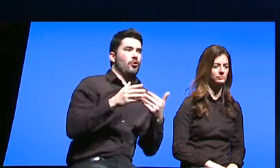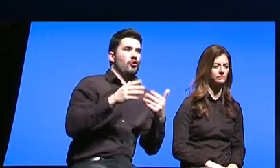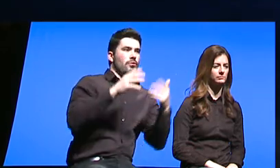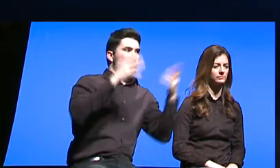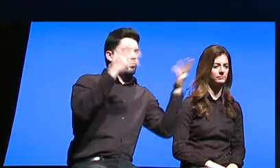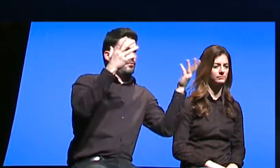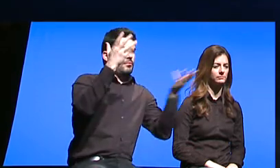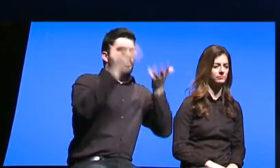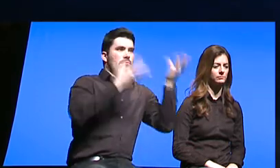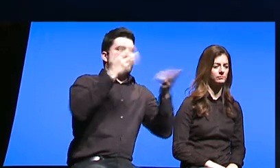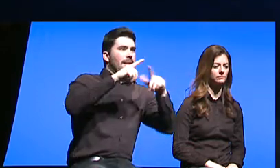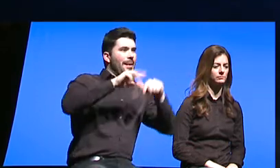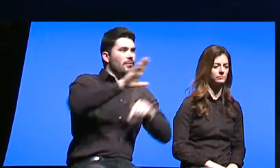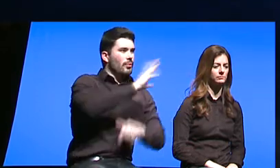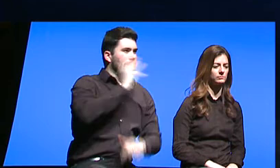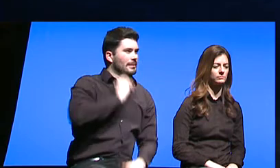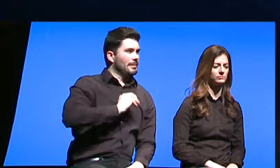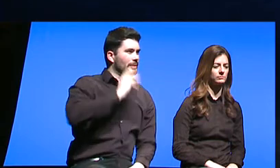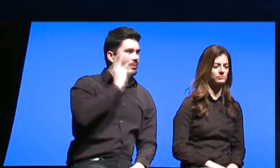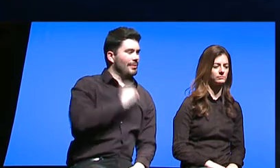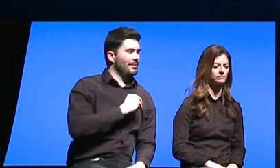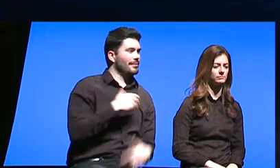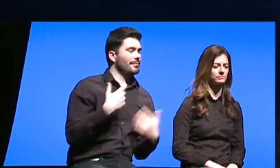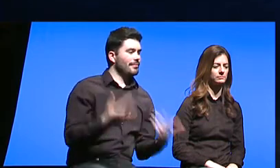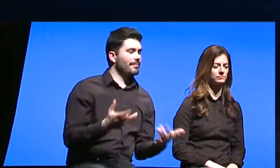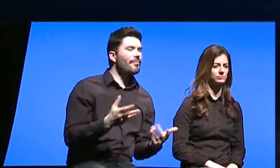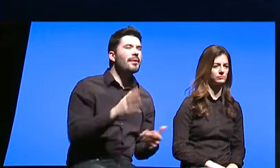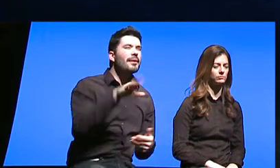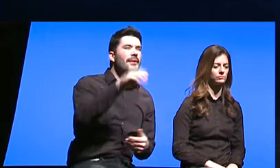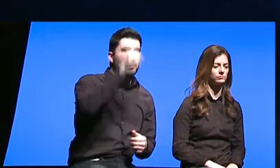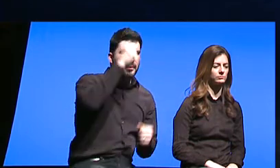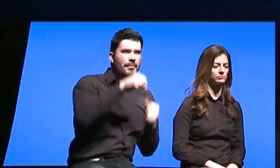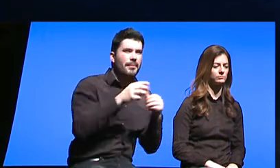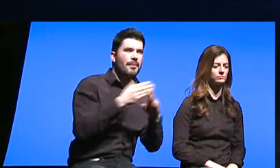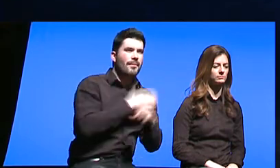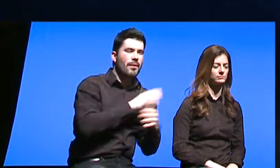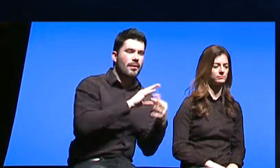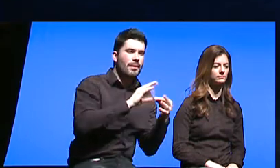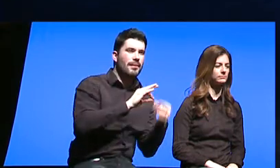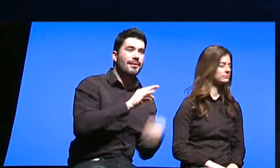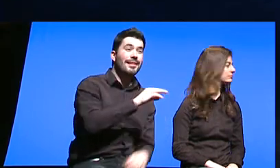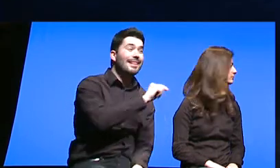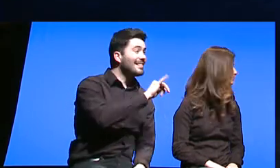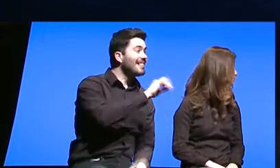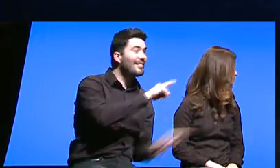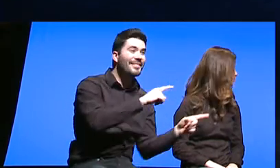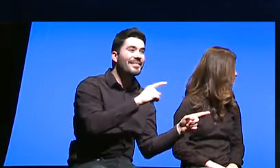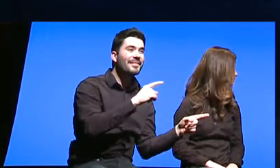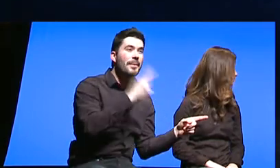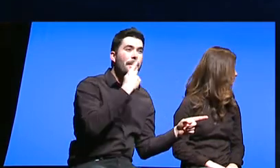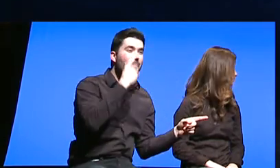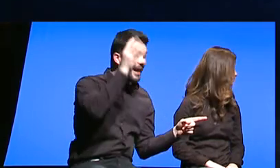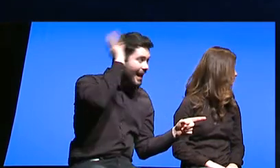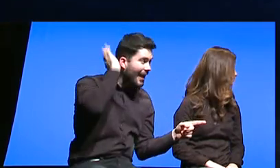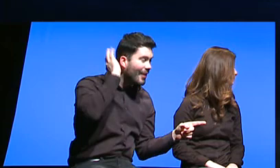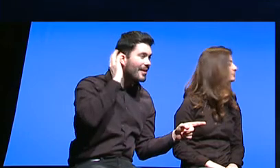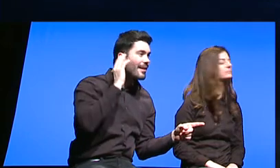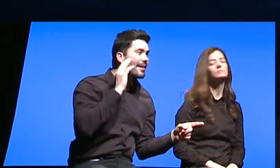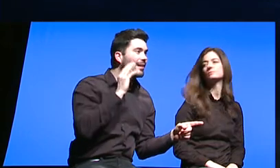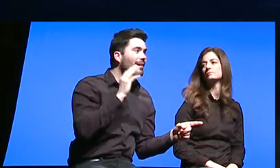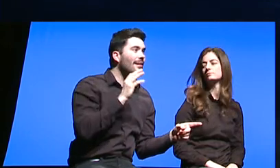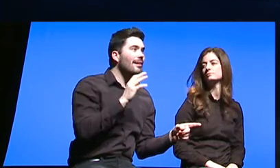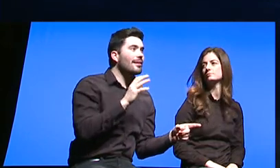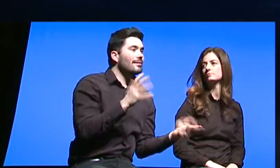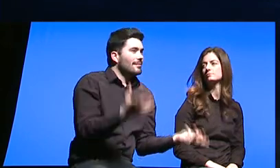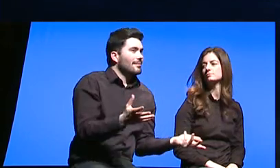because of what they experienced. When Amir was leading to earlier about Tiffany and pink hair, I mean, as she was saying as well, we met each